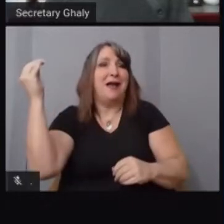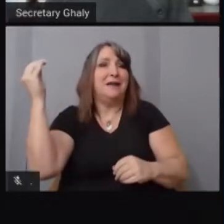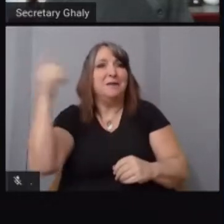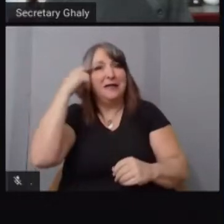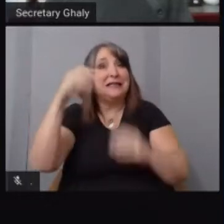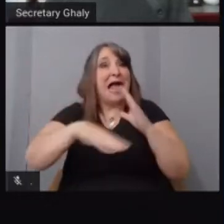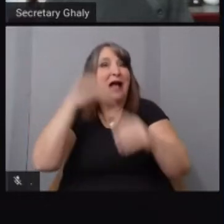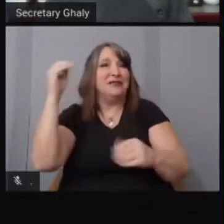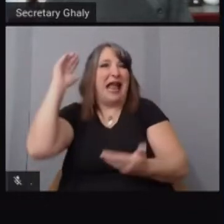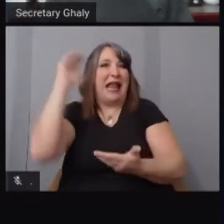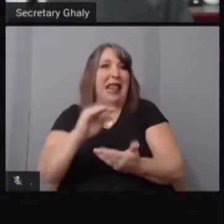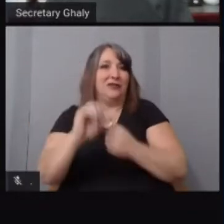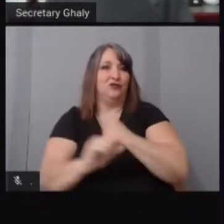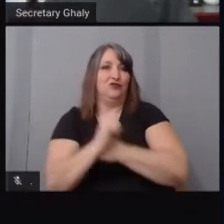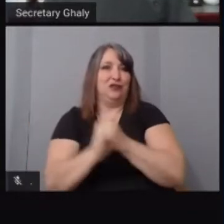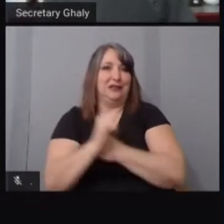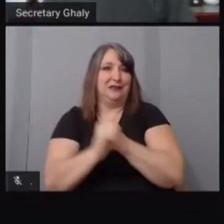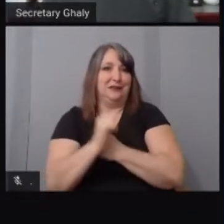risk.